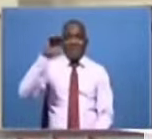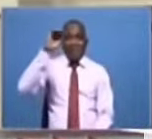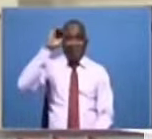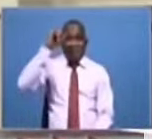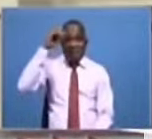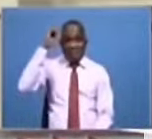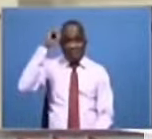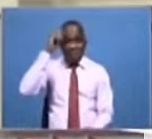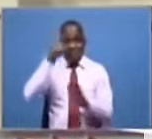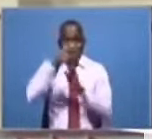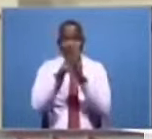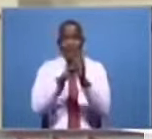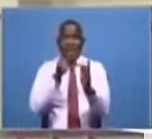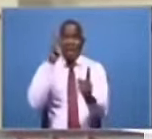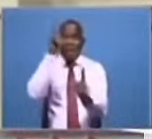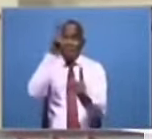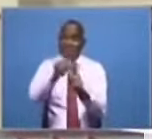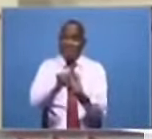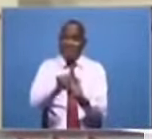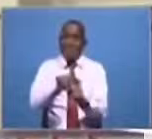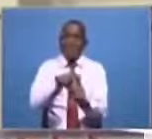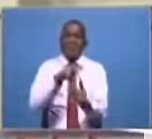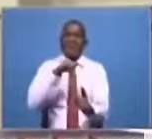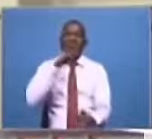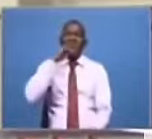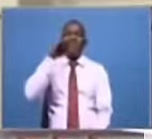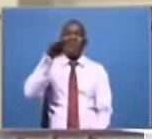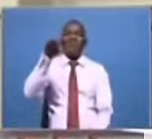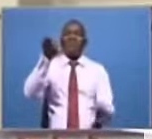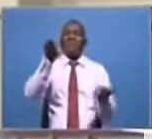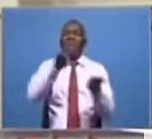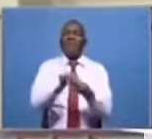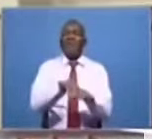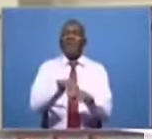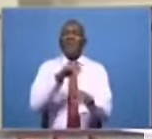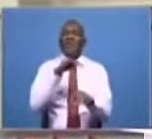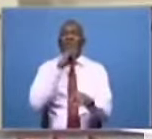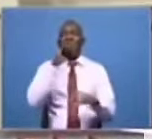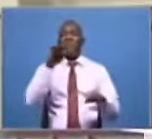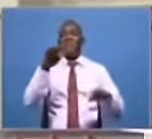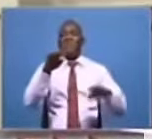and does not satisfy the very strict